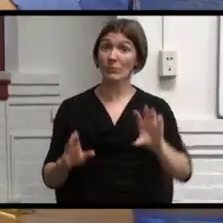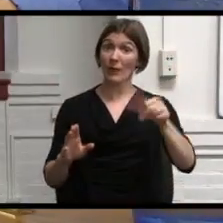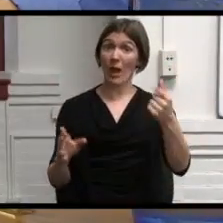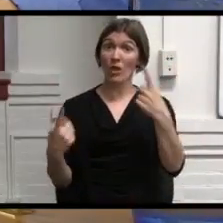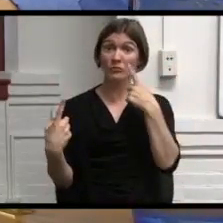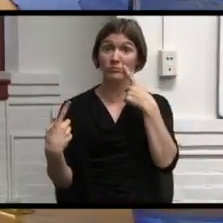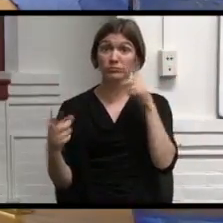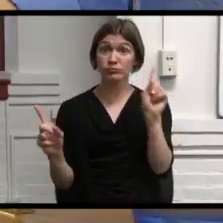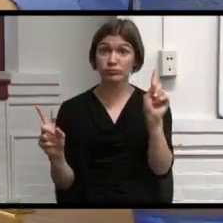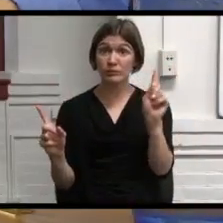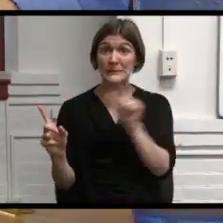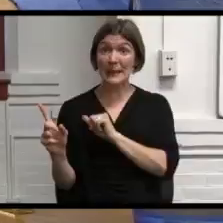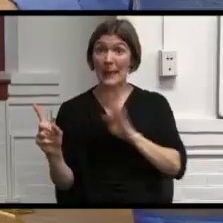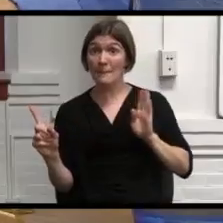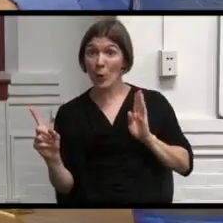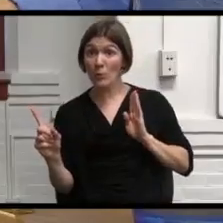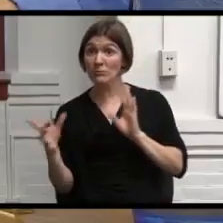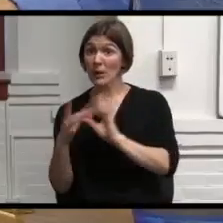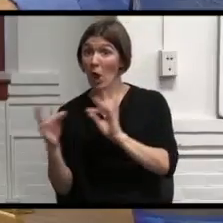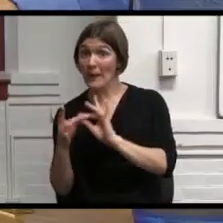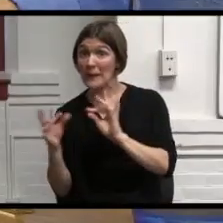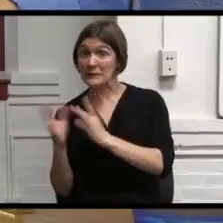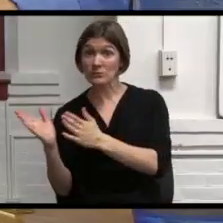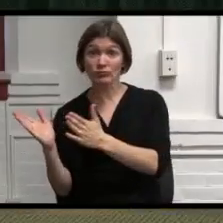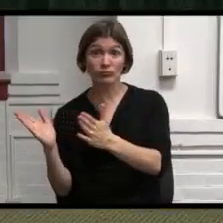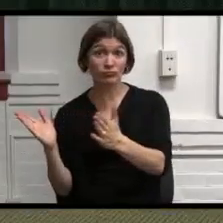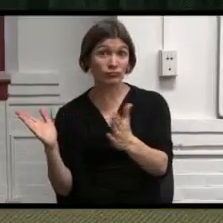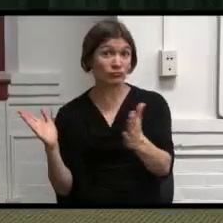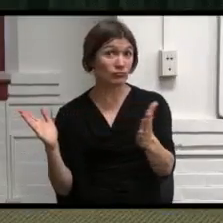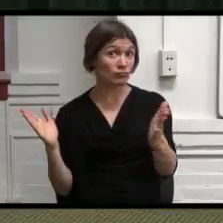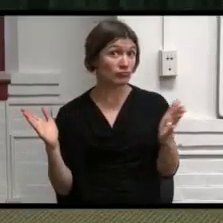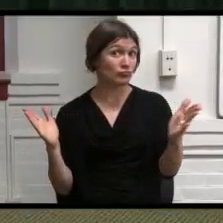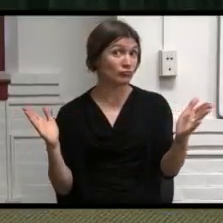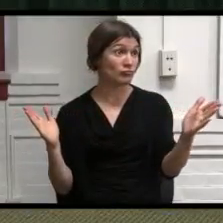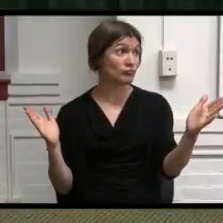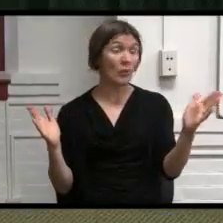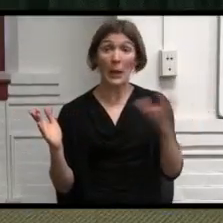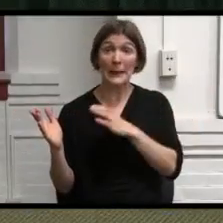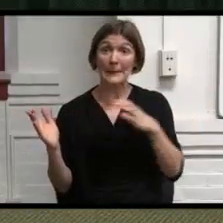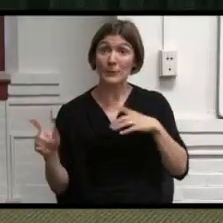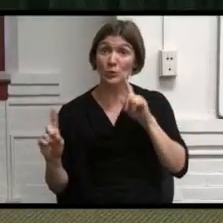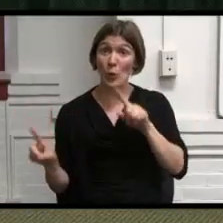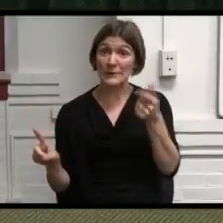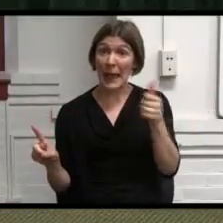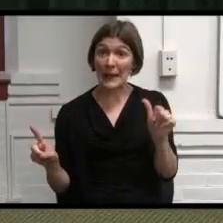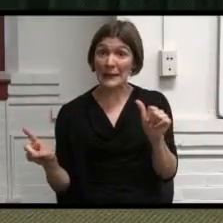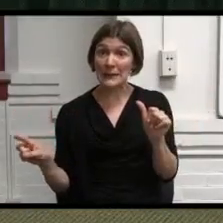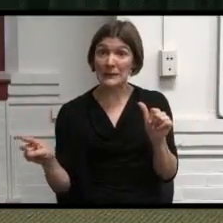anybody, select board member, that has any comments to make? Or committee reports?